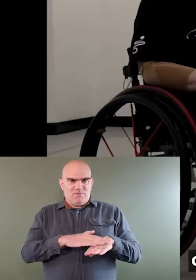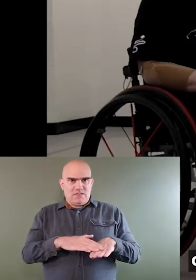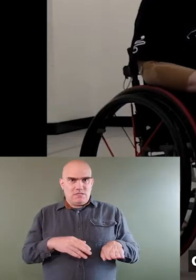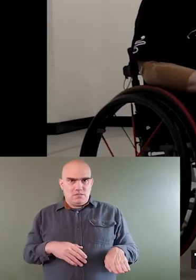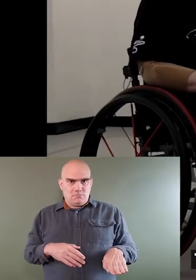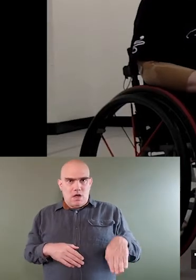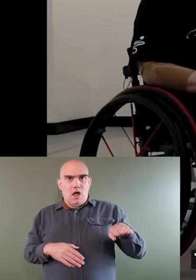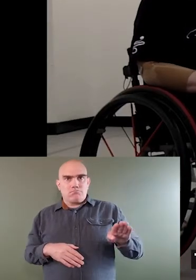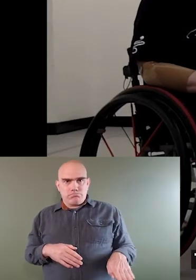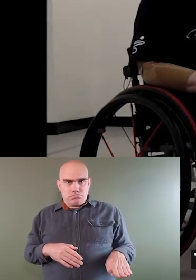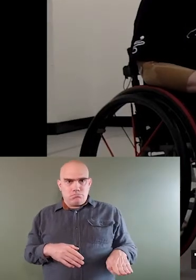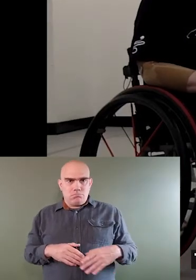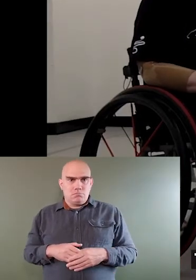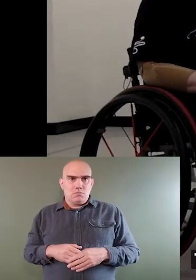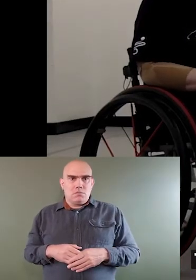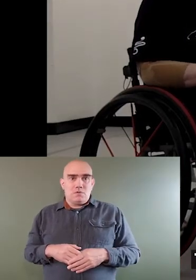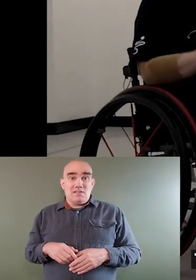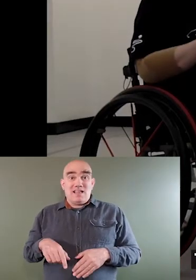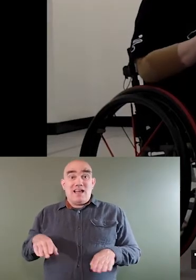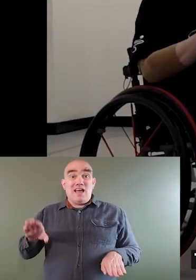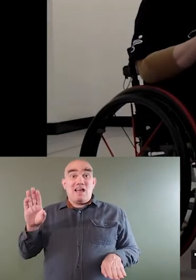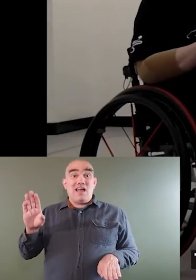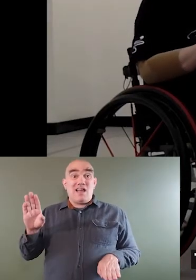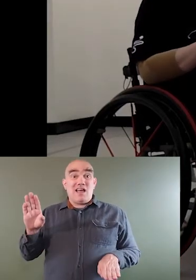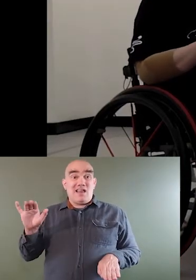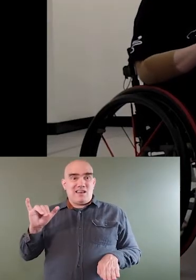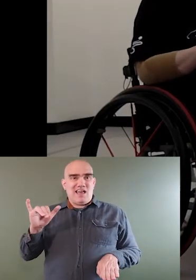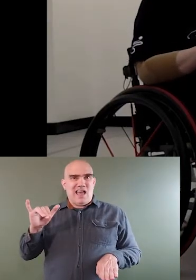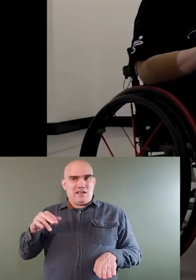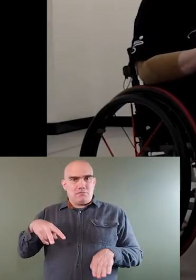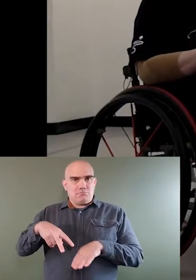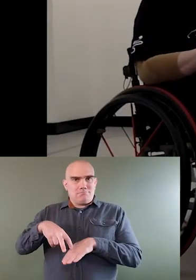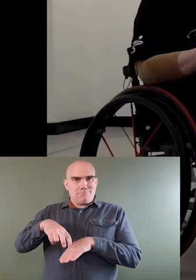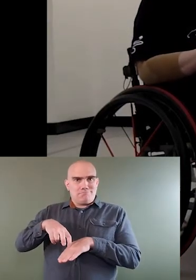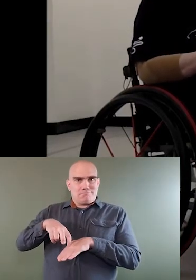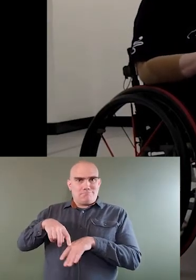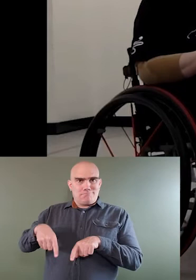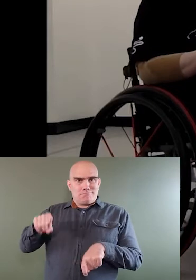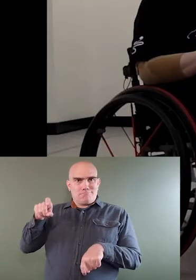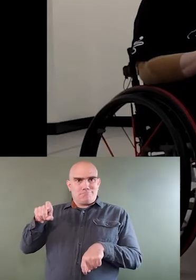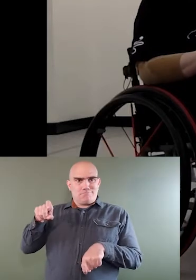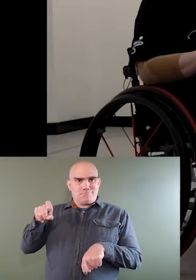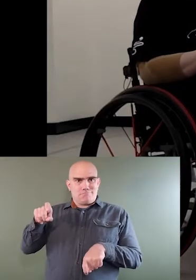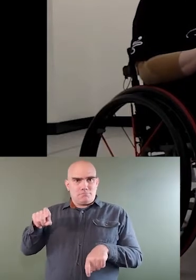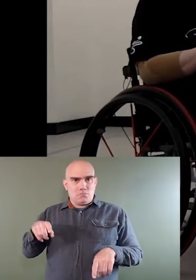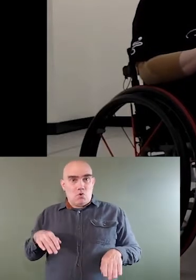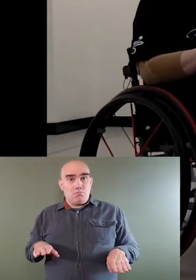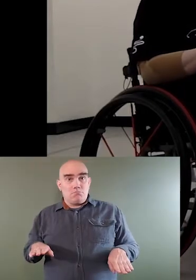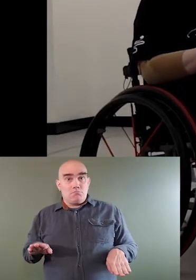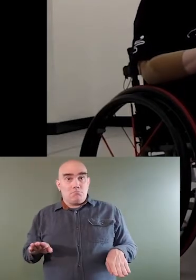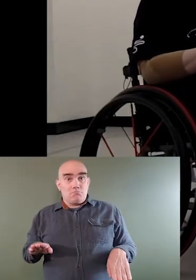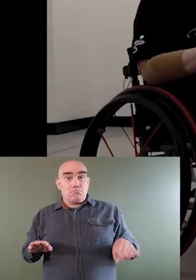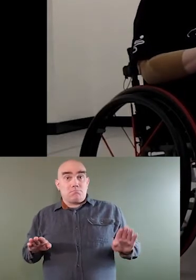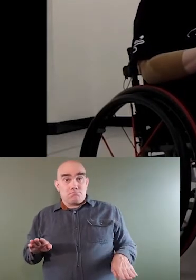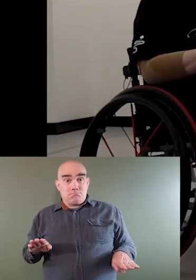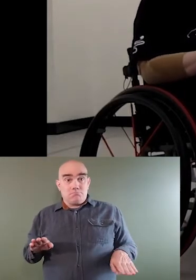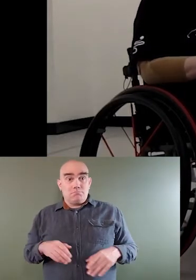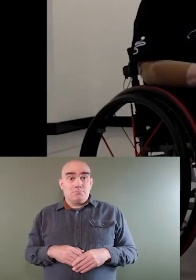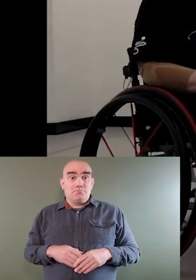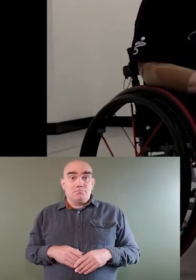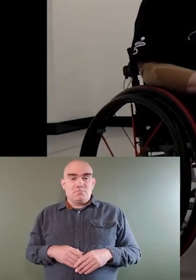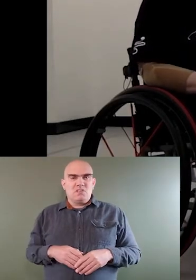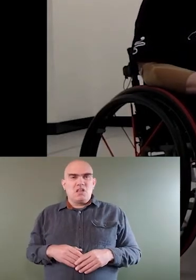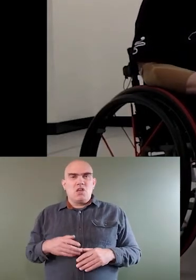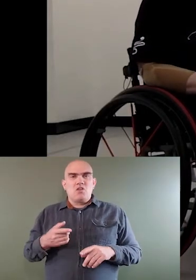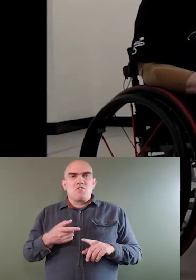back down. This hand is in the air as if it were my foot up in the air. Hop. Yes.